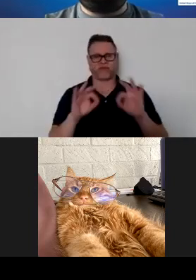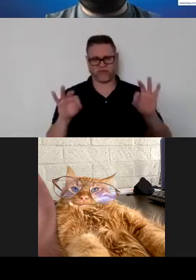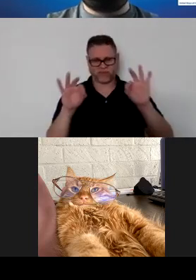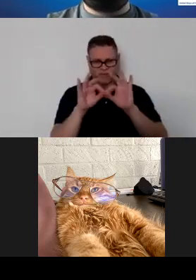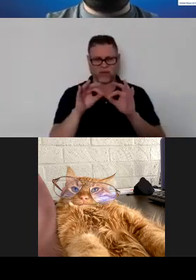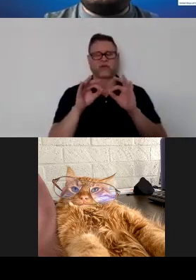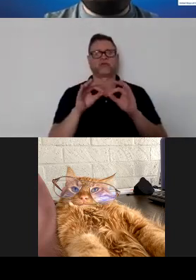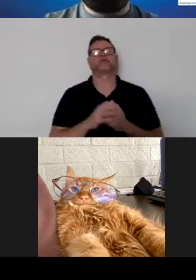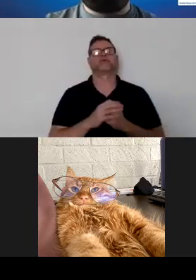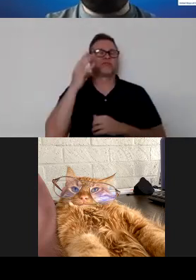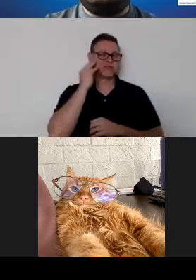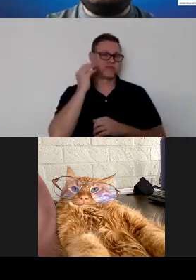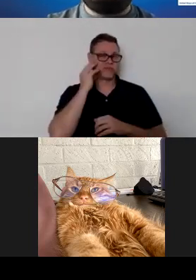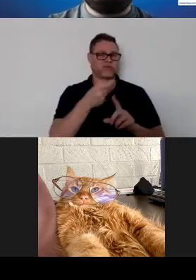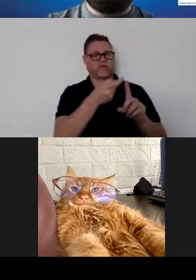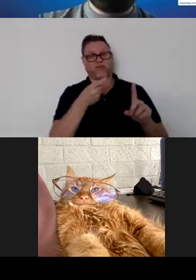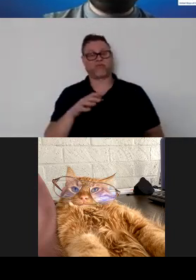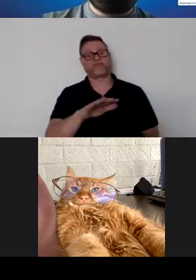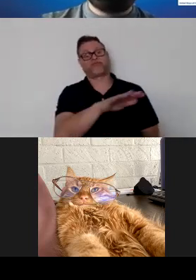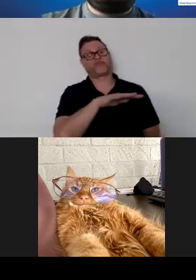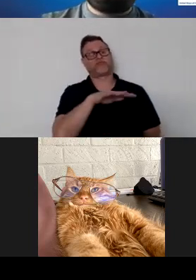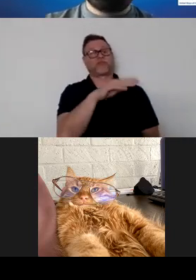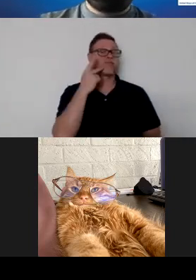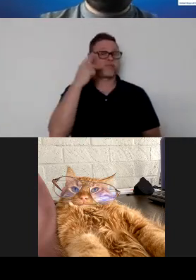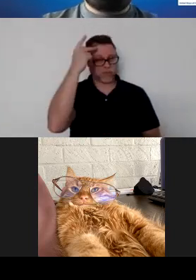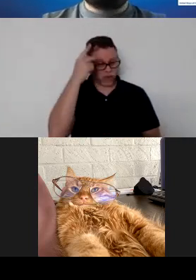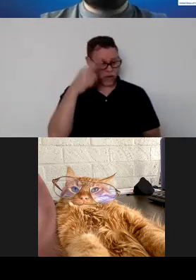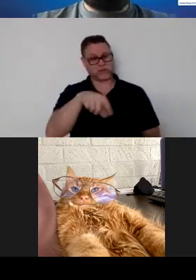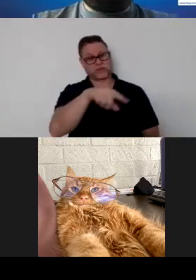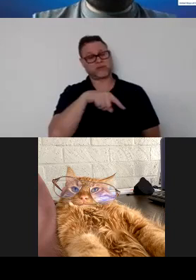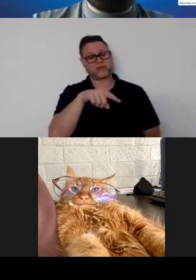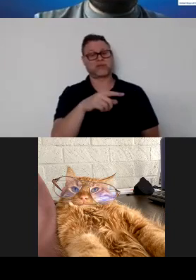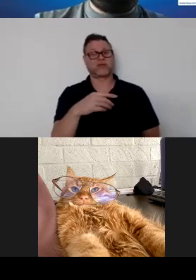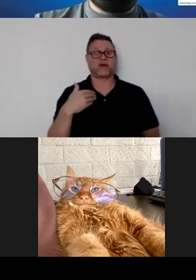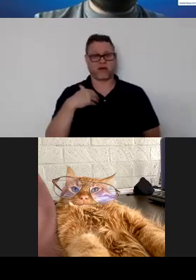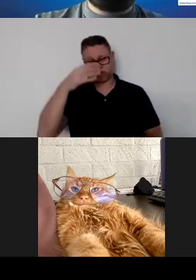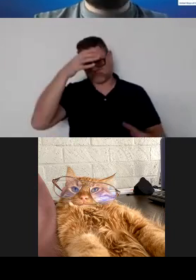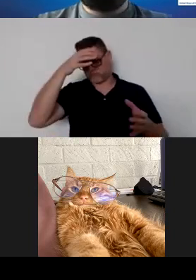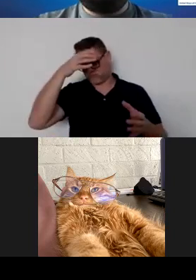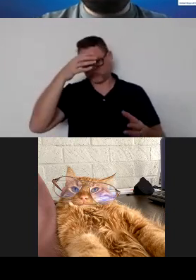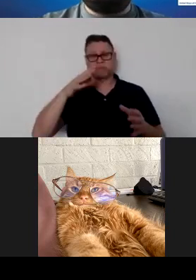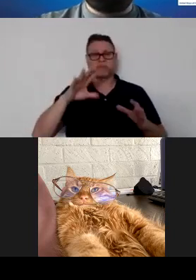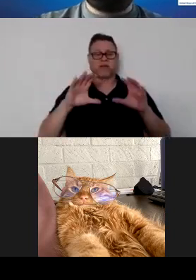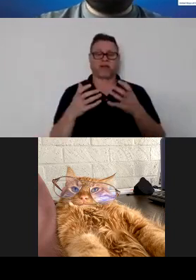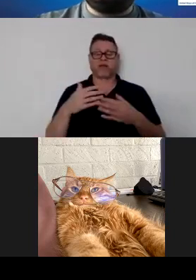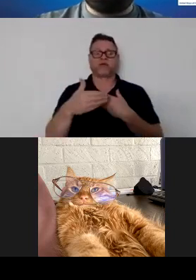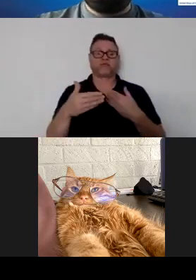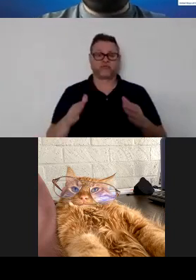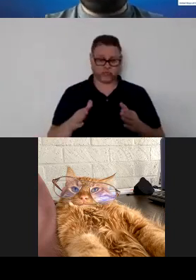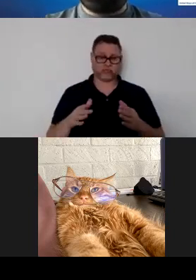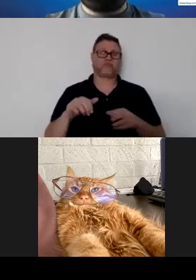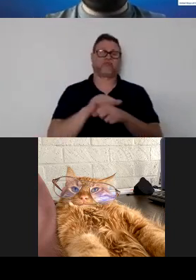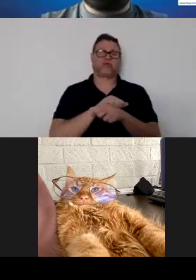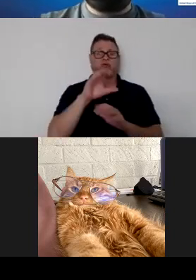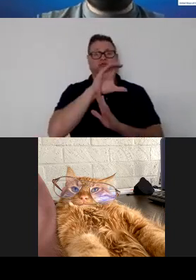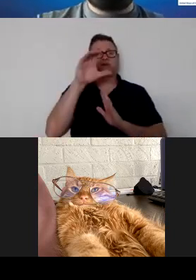the experiences of parents and communities, seeing them as having funds of knowledge that can inform classroom practices and curriculum,